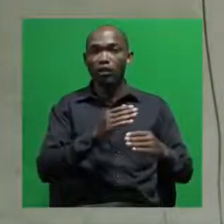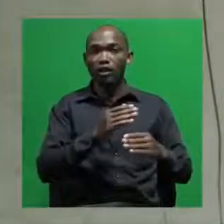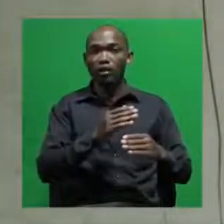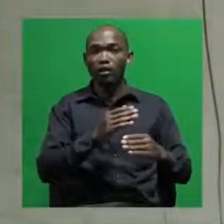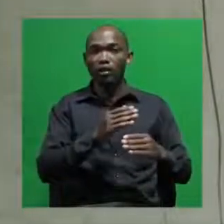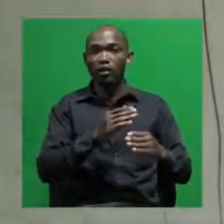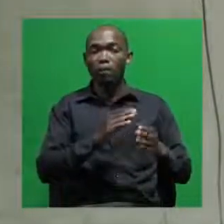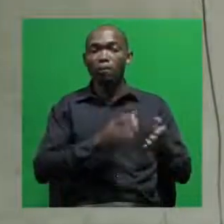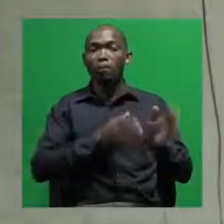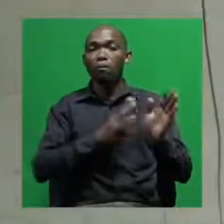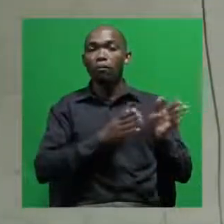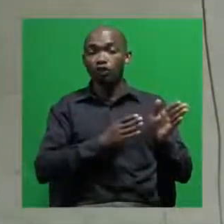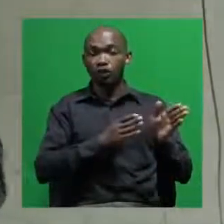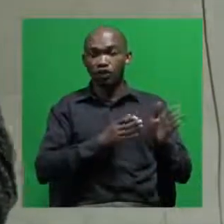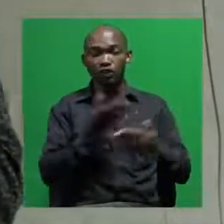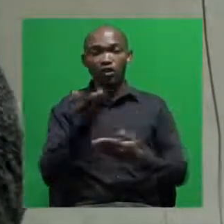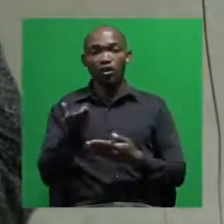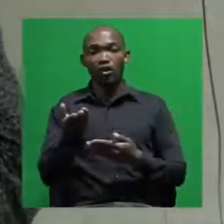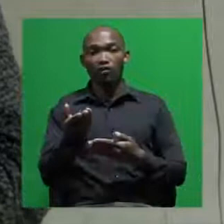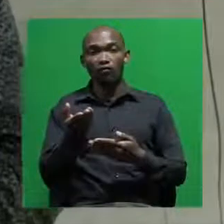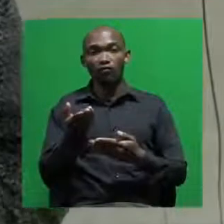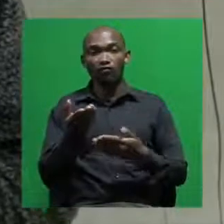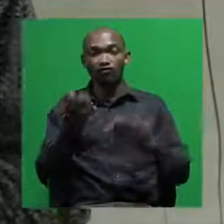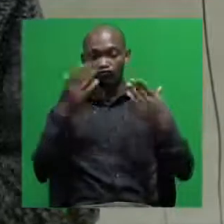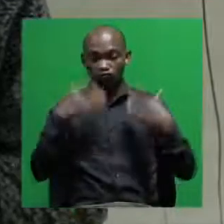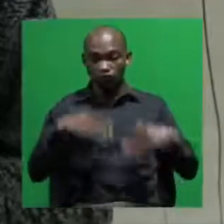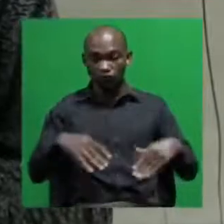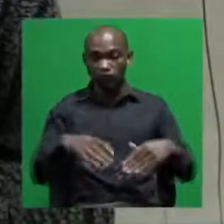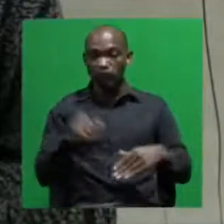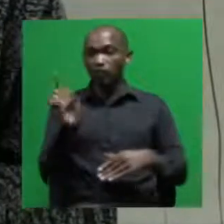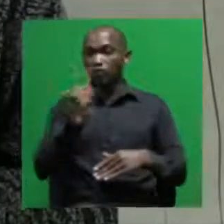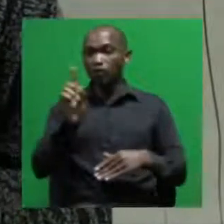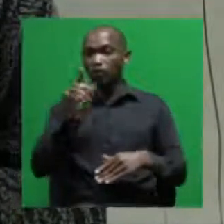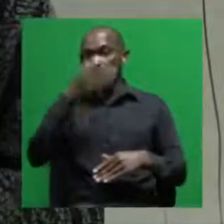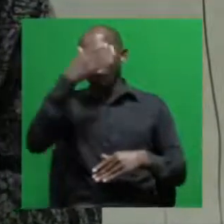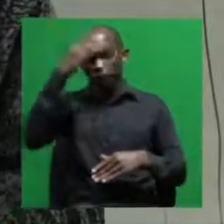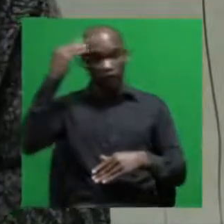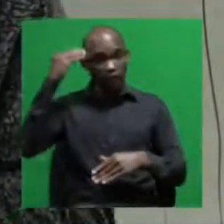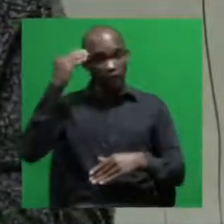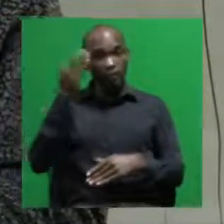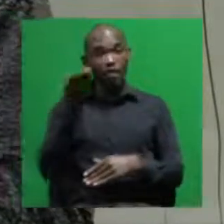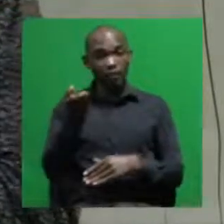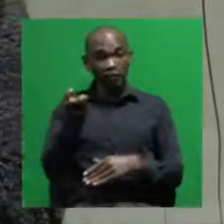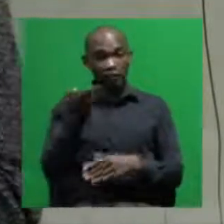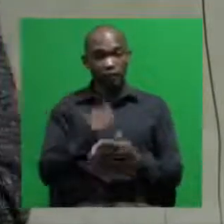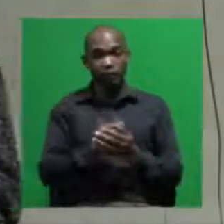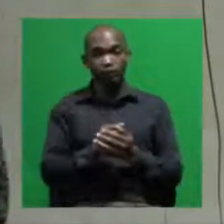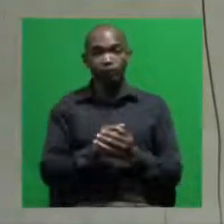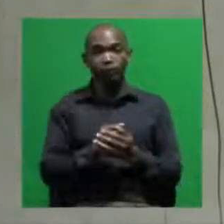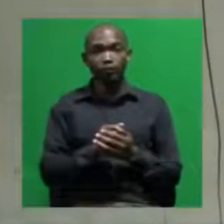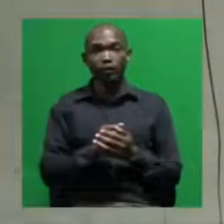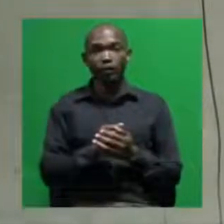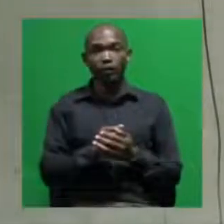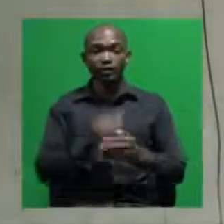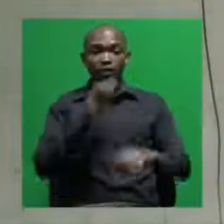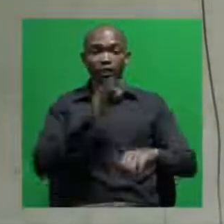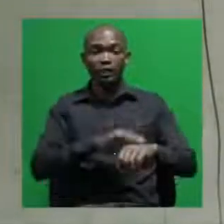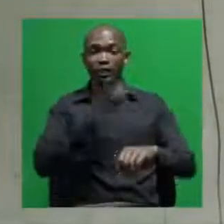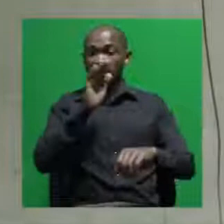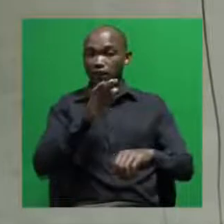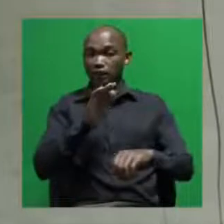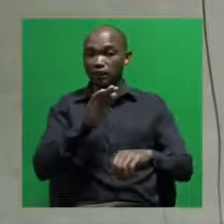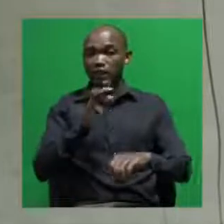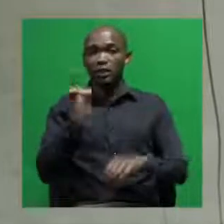particle in a given body. Don't forget that sense of touching is